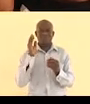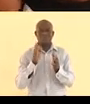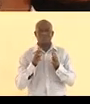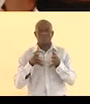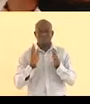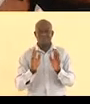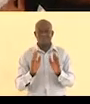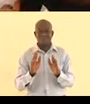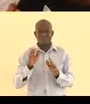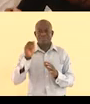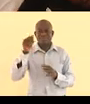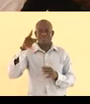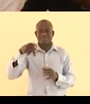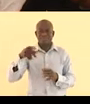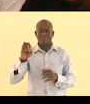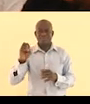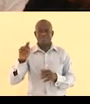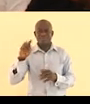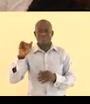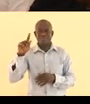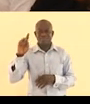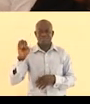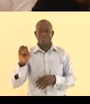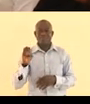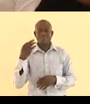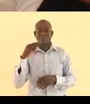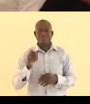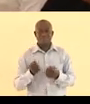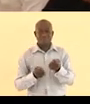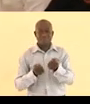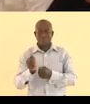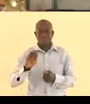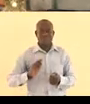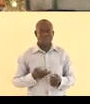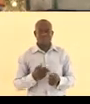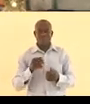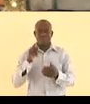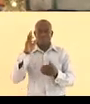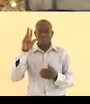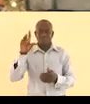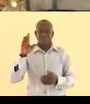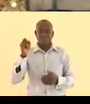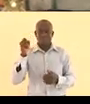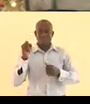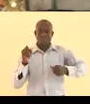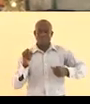of the flesh to consume us, the less the spirit grows.